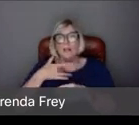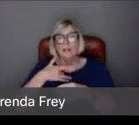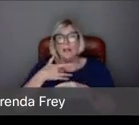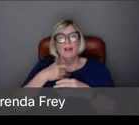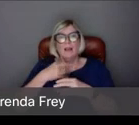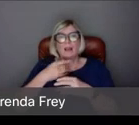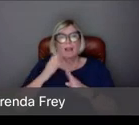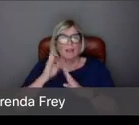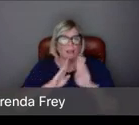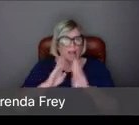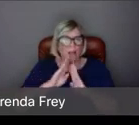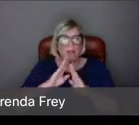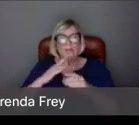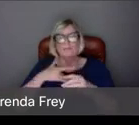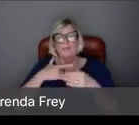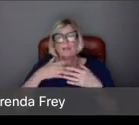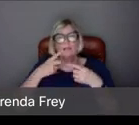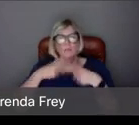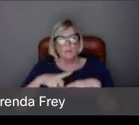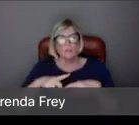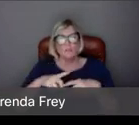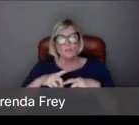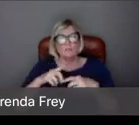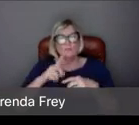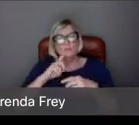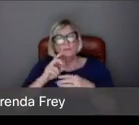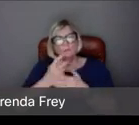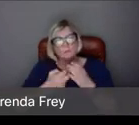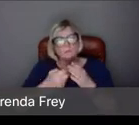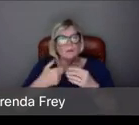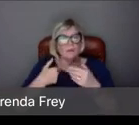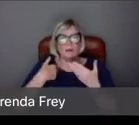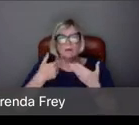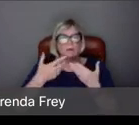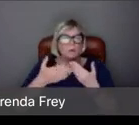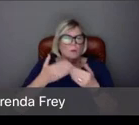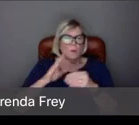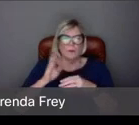anxiety or depression. It goes into like, I seldom get into